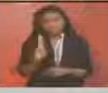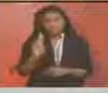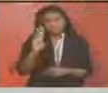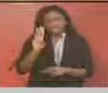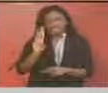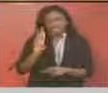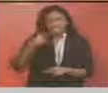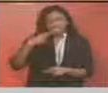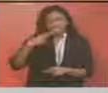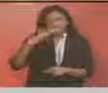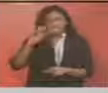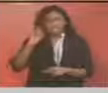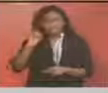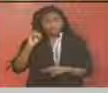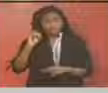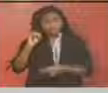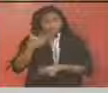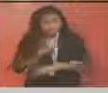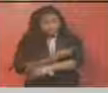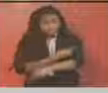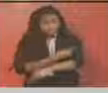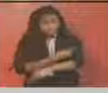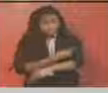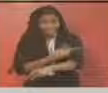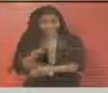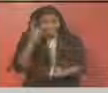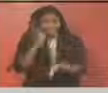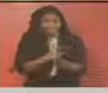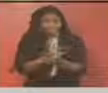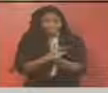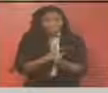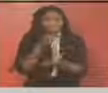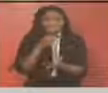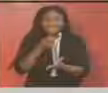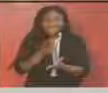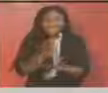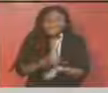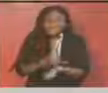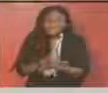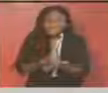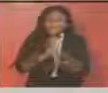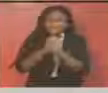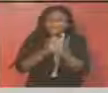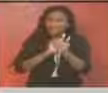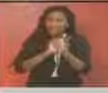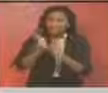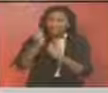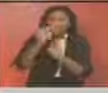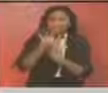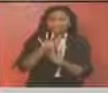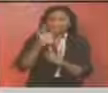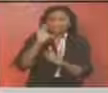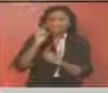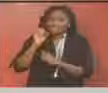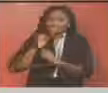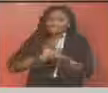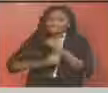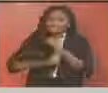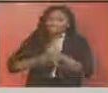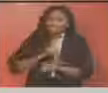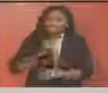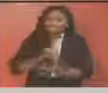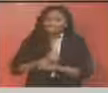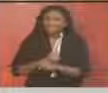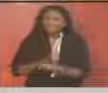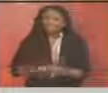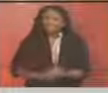WHO-approved vaccines has served us well for 50 years. You would have heard one of the nurses who was here a couple of